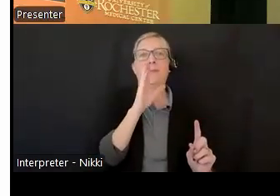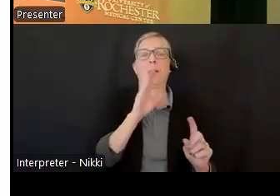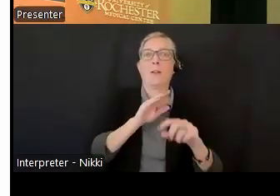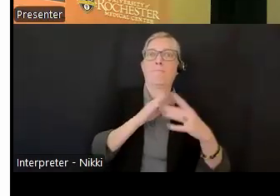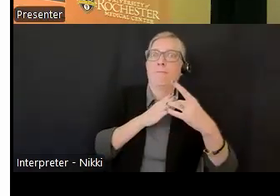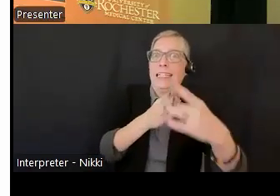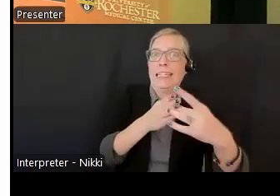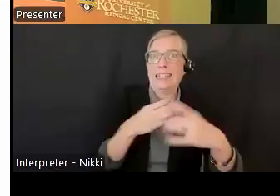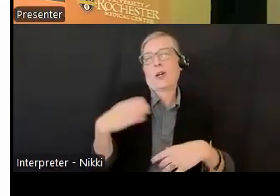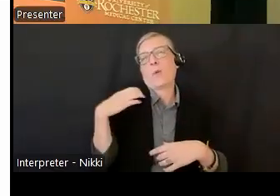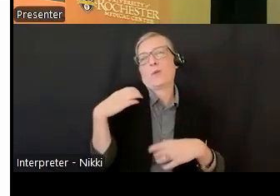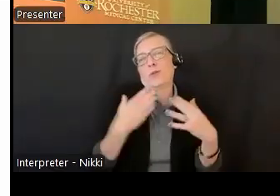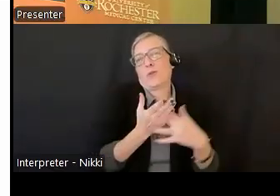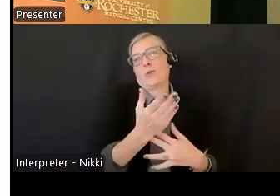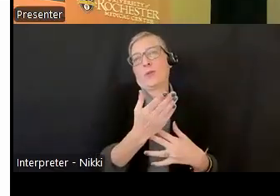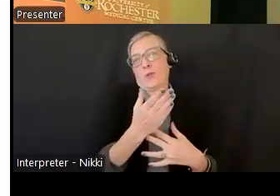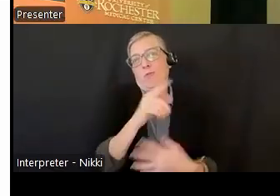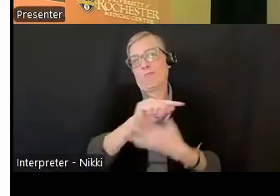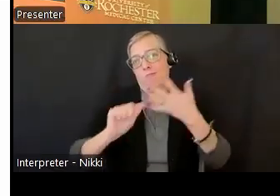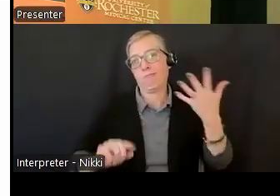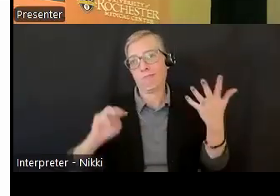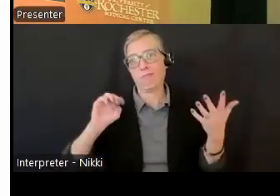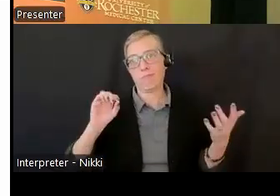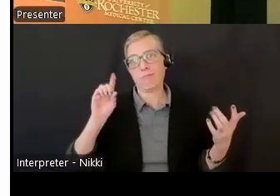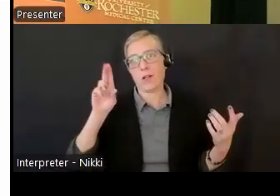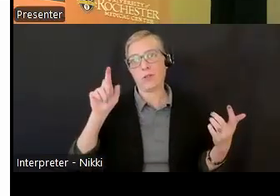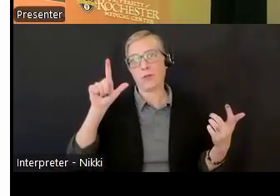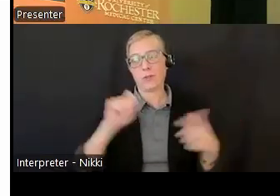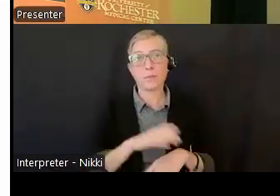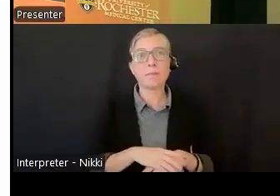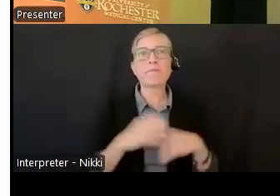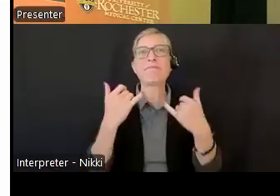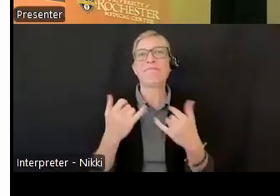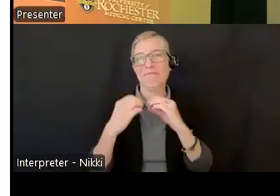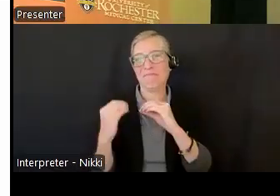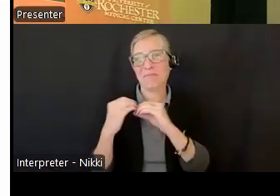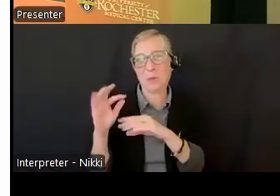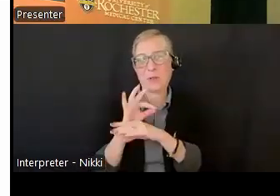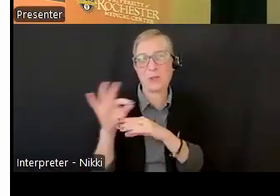Okay. And then here are some additional features.